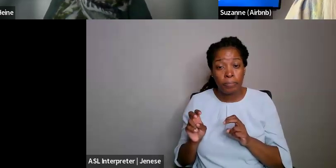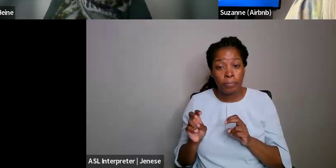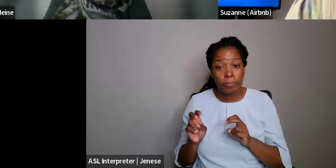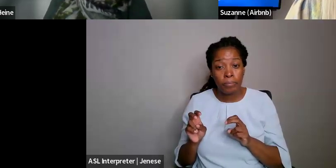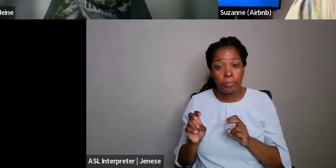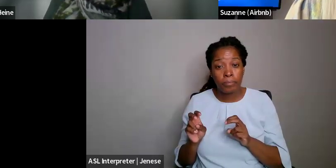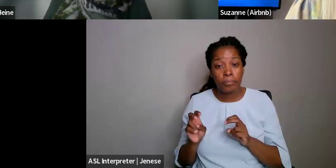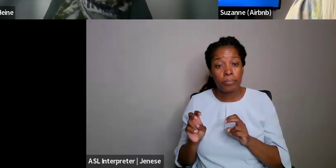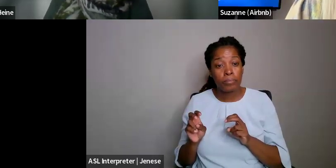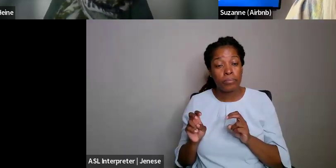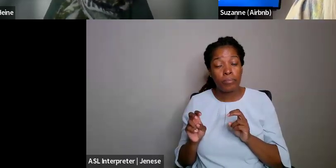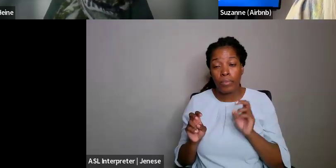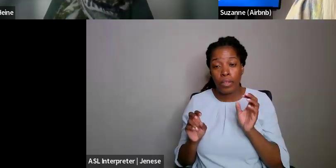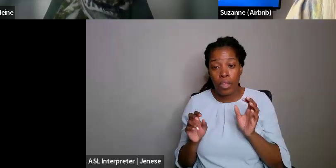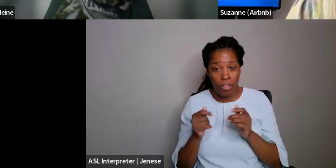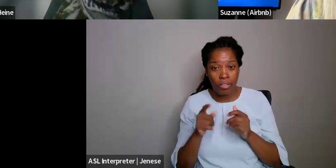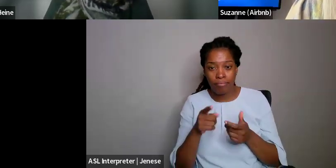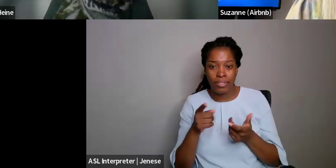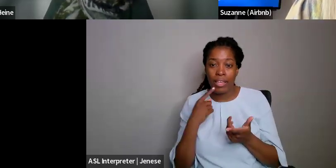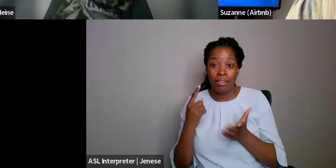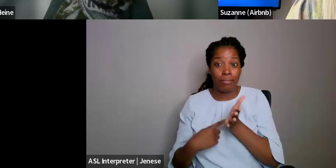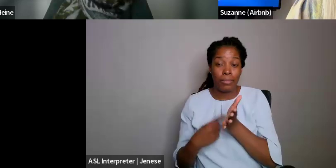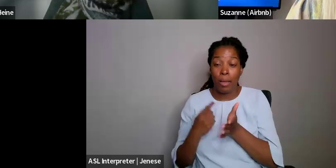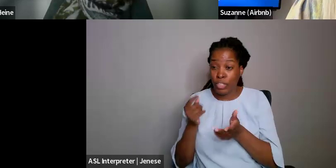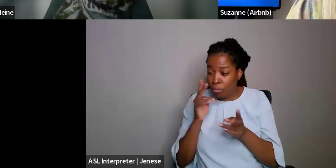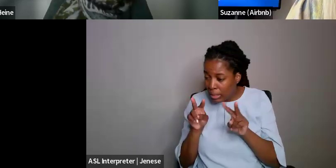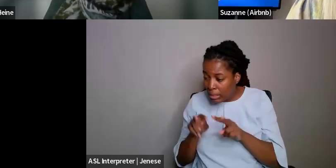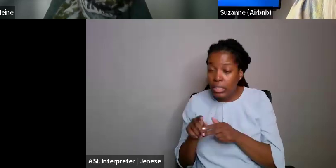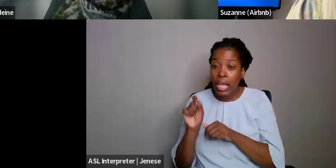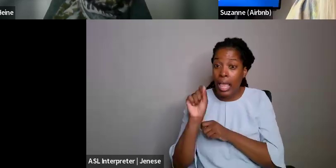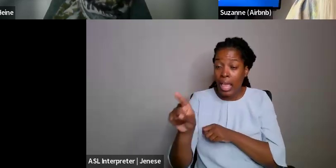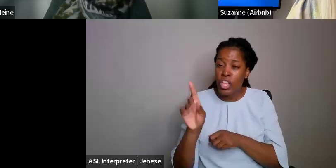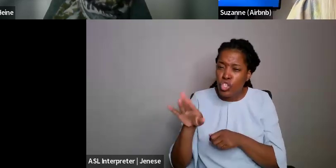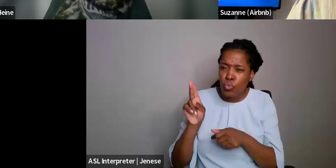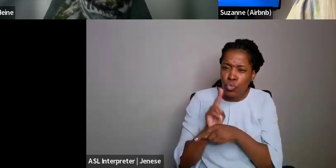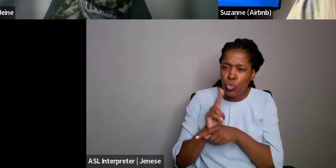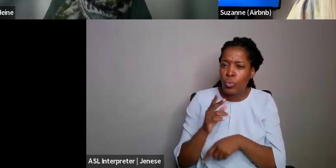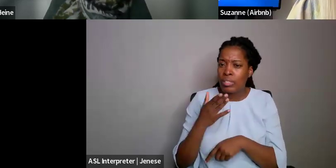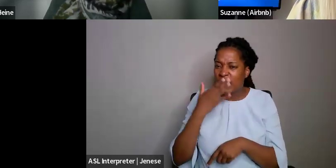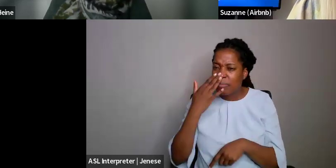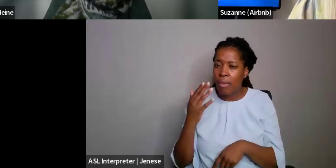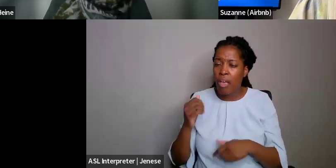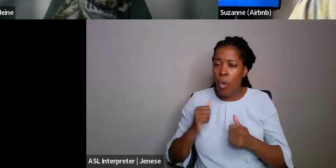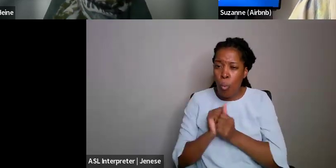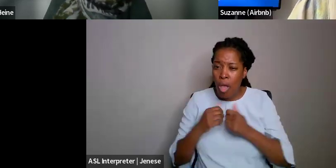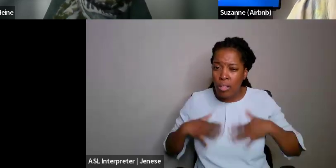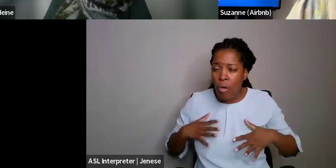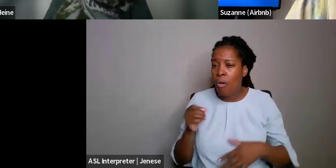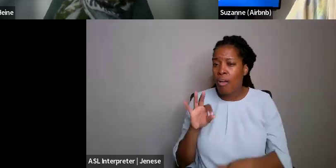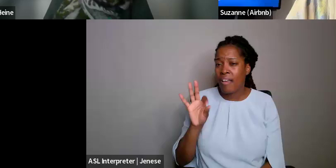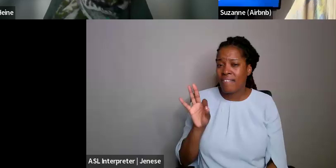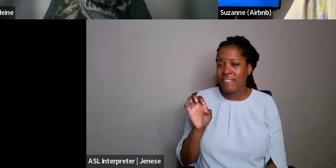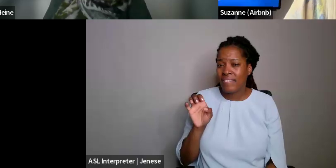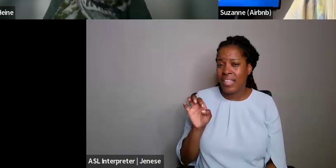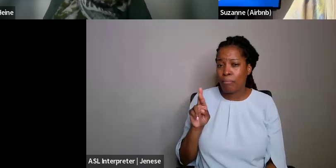Because she says she sometimes gets rejected outright when she messages to ask them about whether they use scented laundry detergent or Febreze.